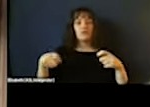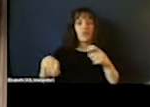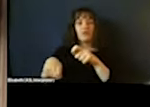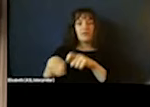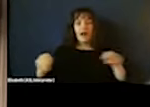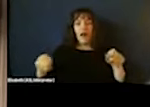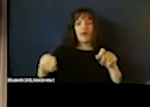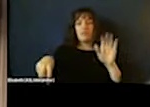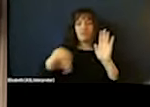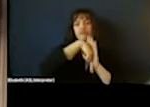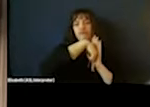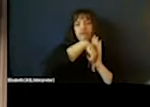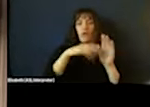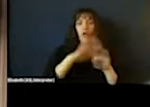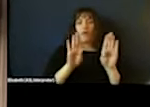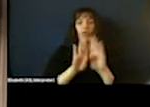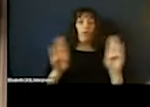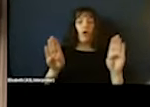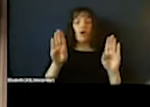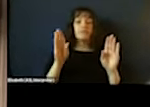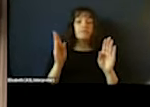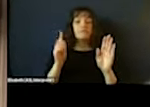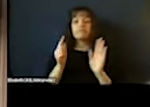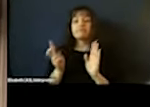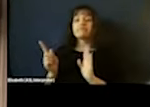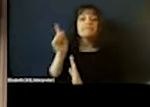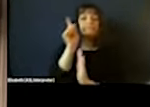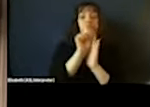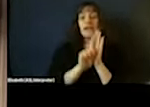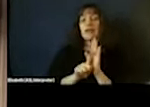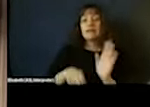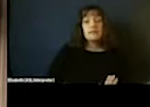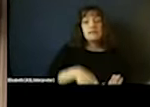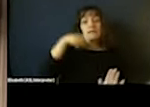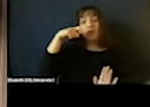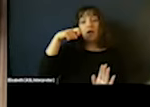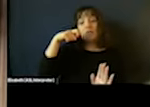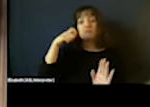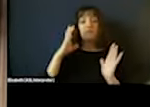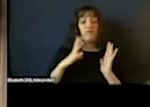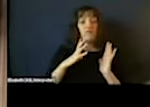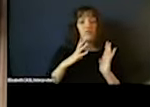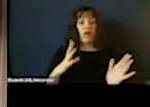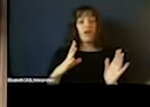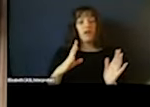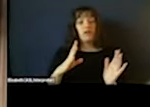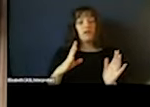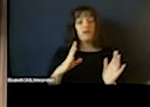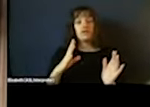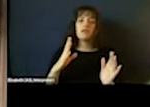the wall tightly, and you just getting into the sleeping bag and zip up, and you will sleep. But first several days, it's really hard